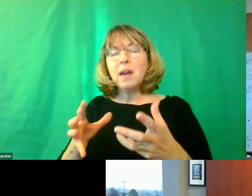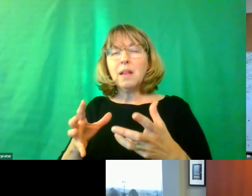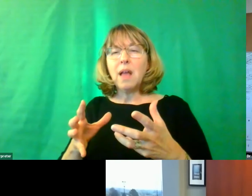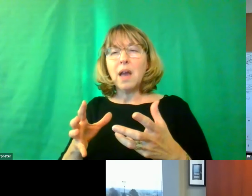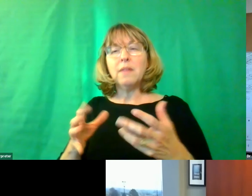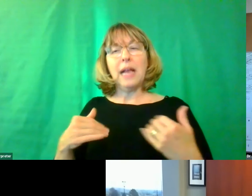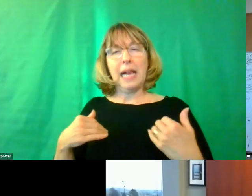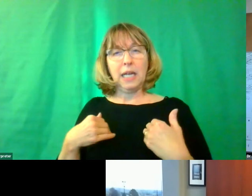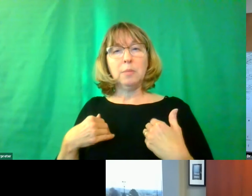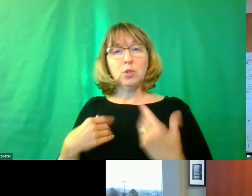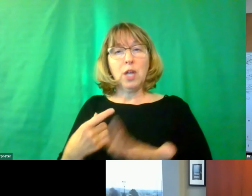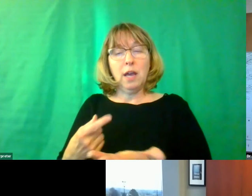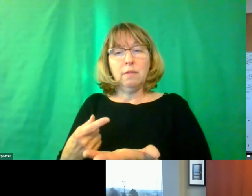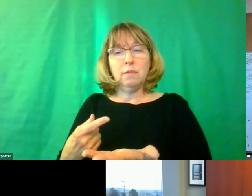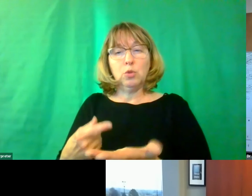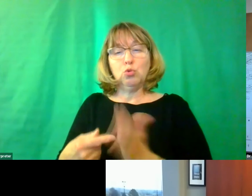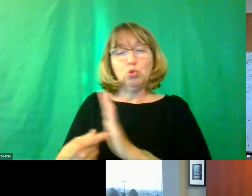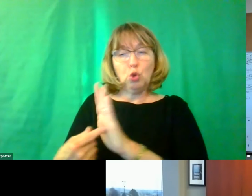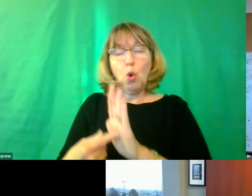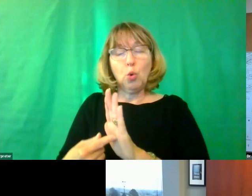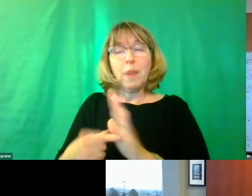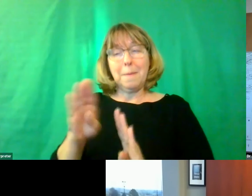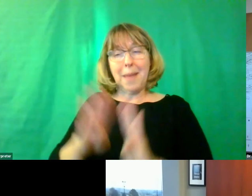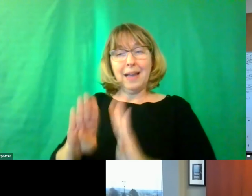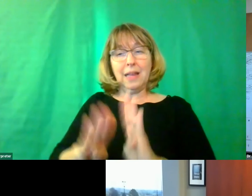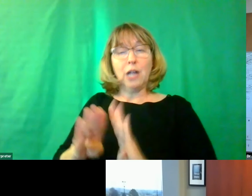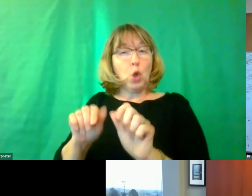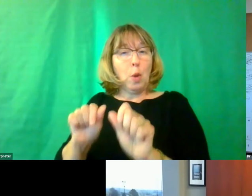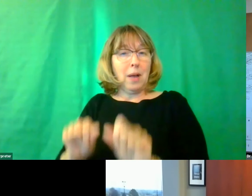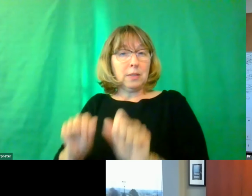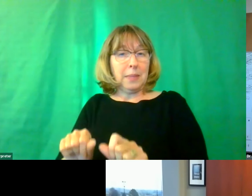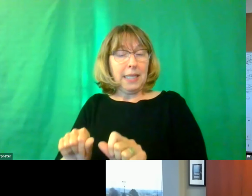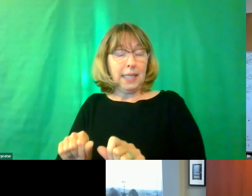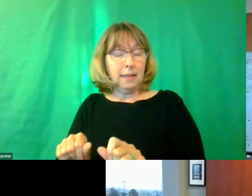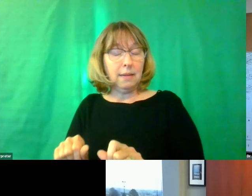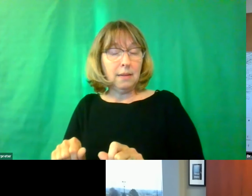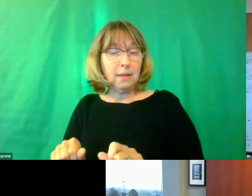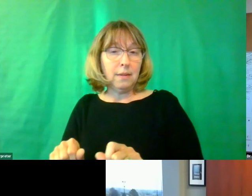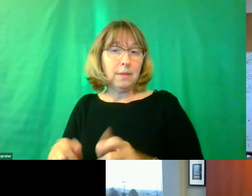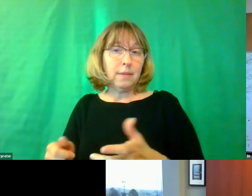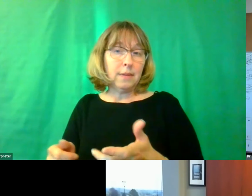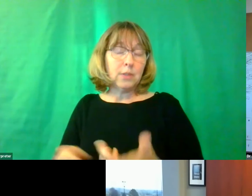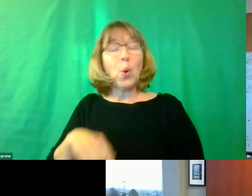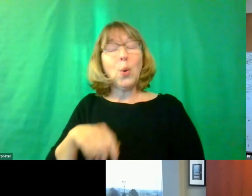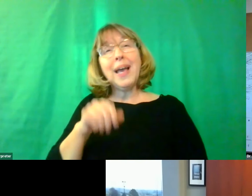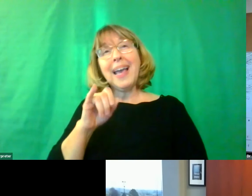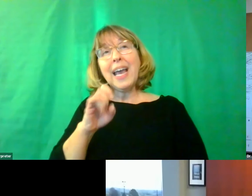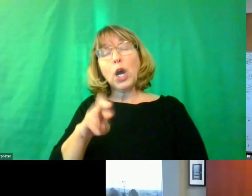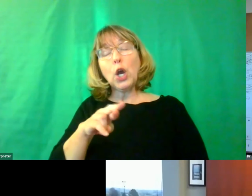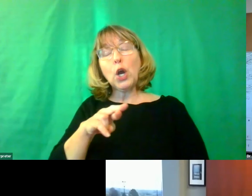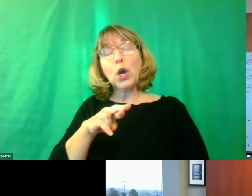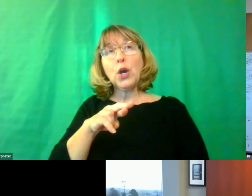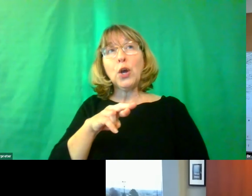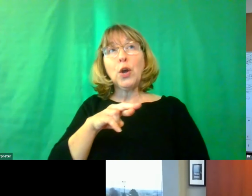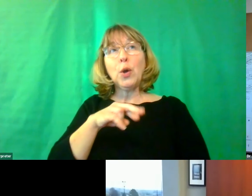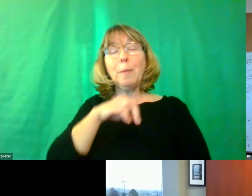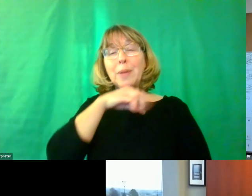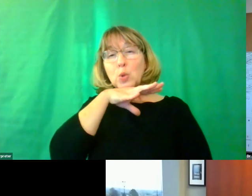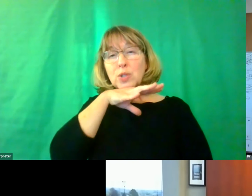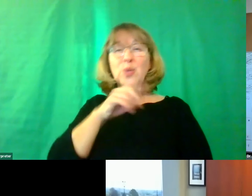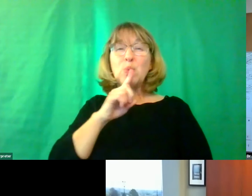the biological plausibility for this kind of a thing. Air pollution is basically an inflammation of the